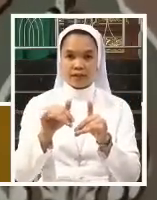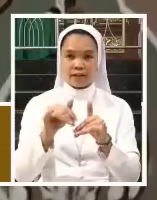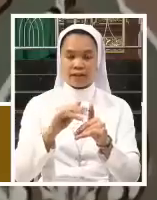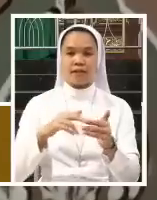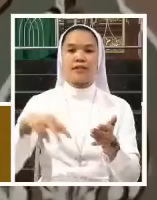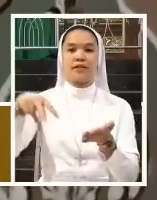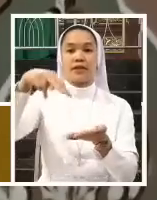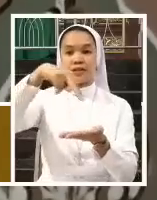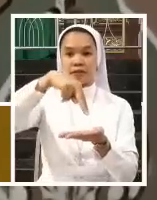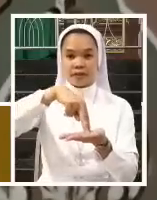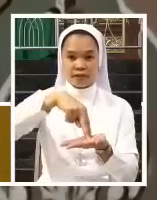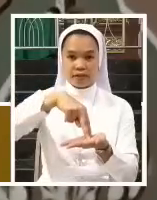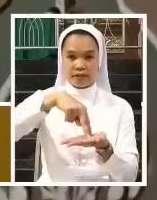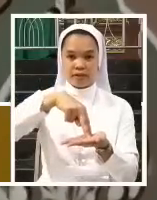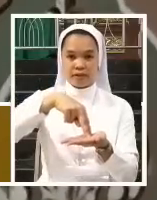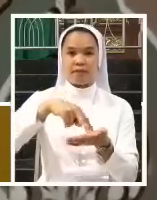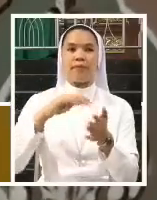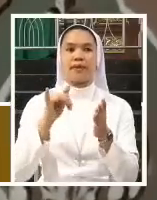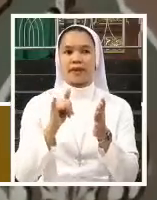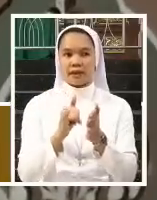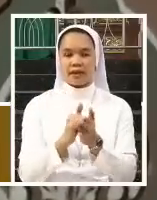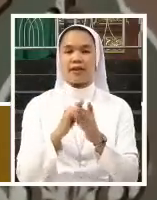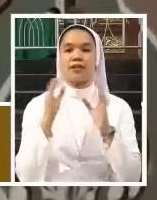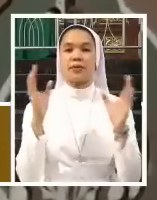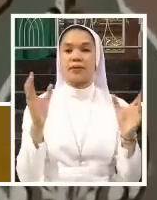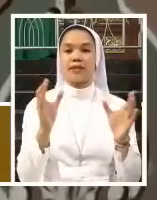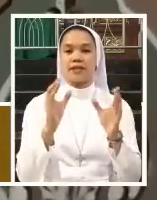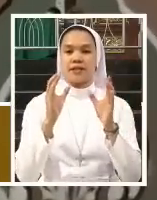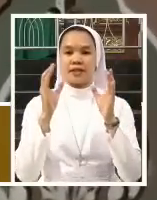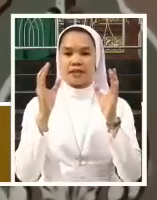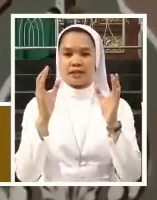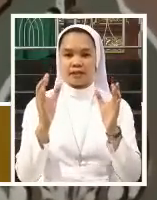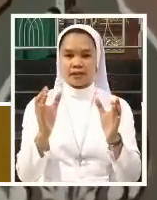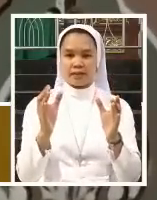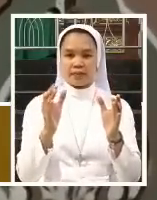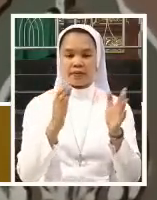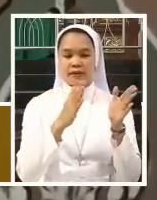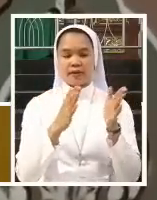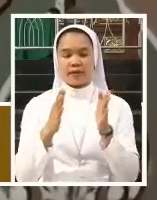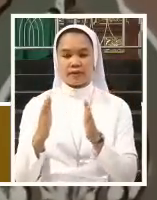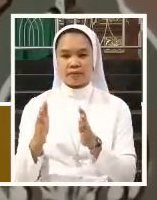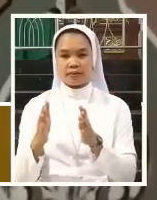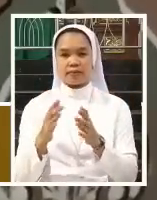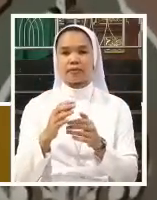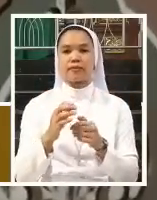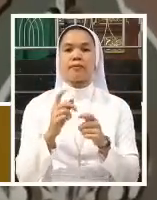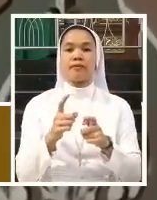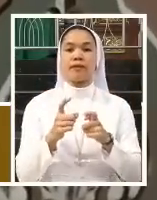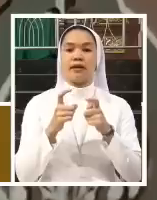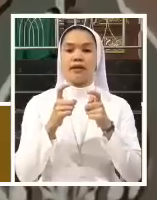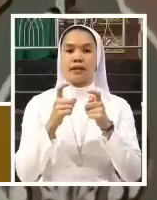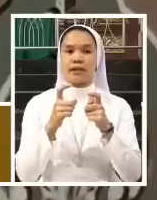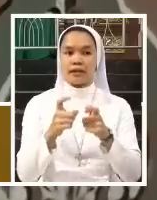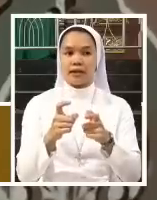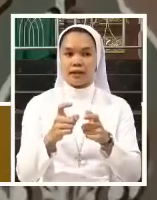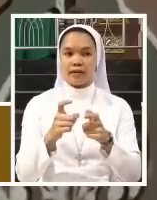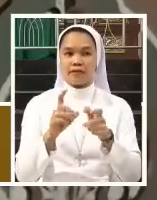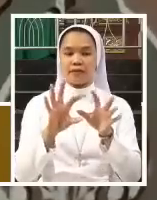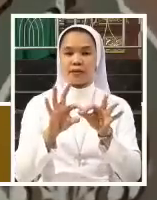liwan. That is what we celebrate in the Eucharist, the gift of